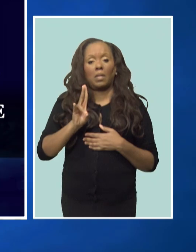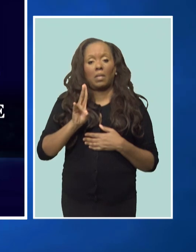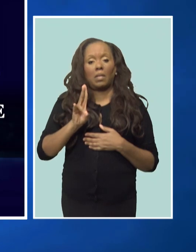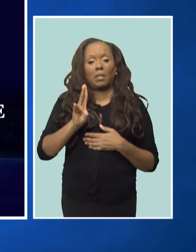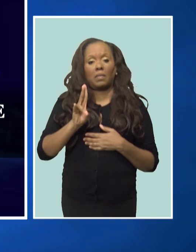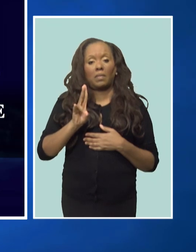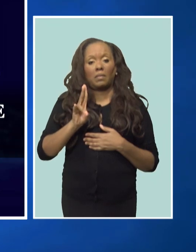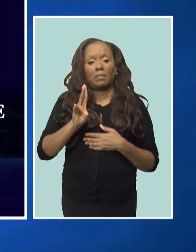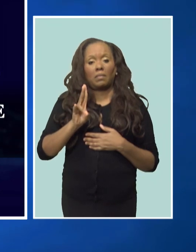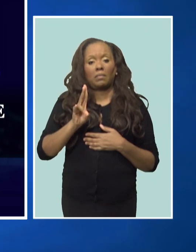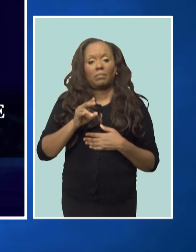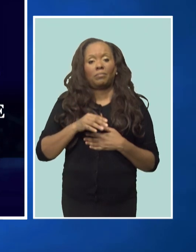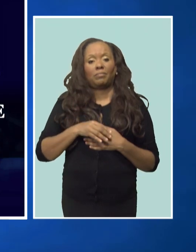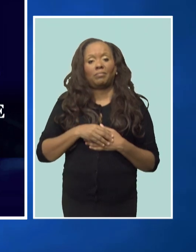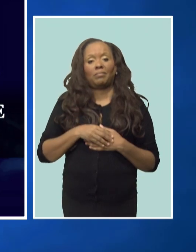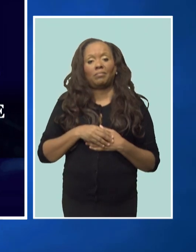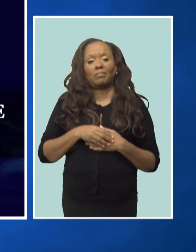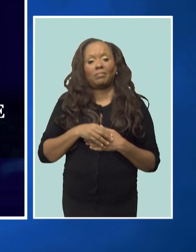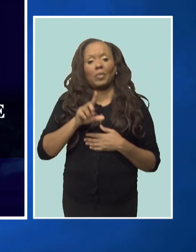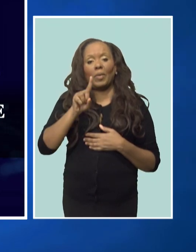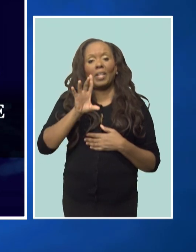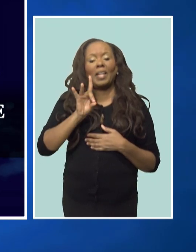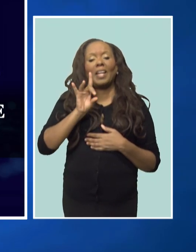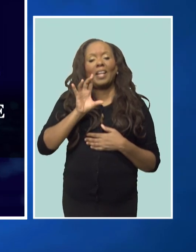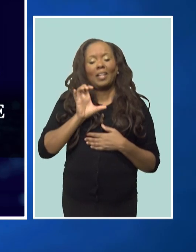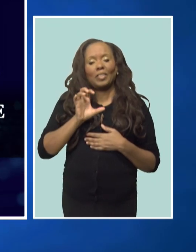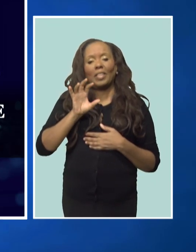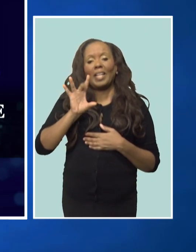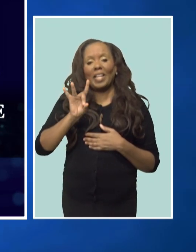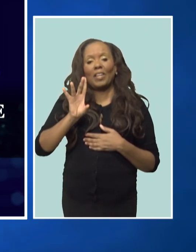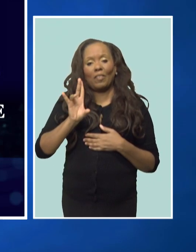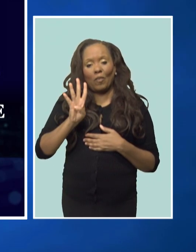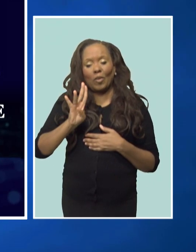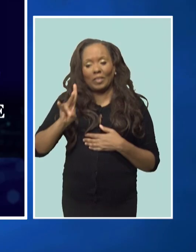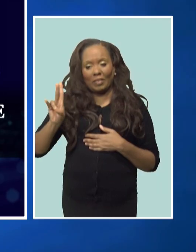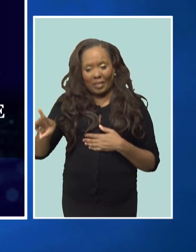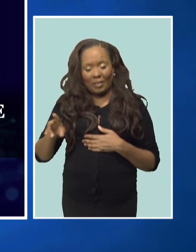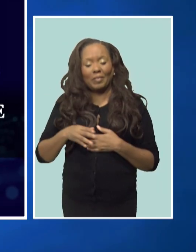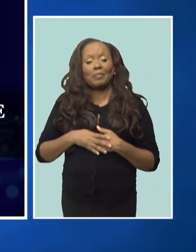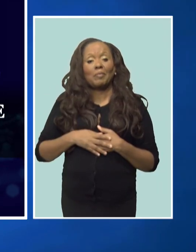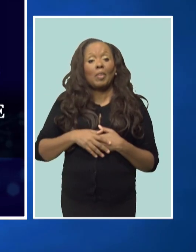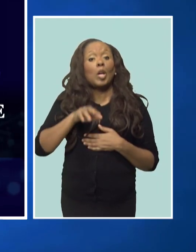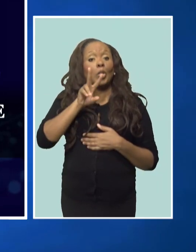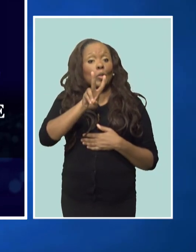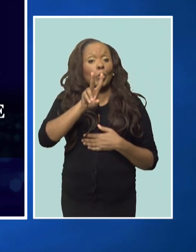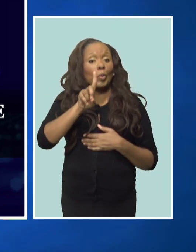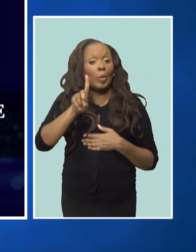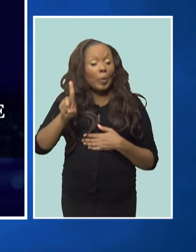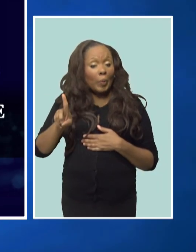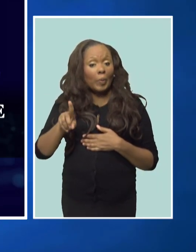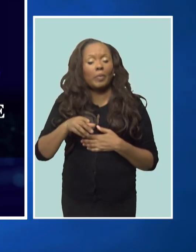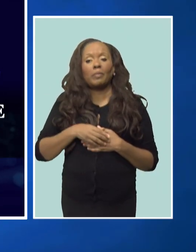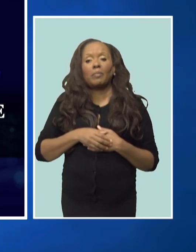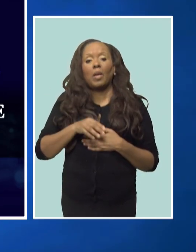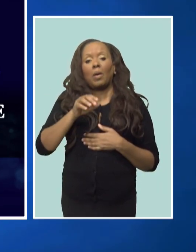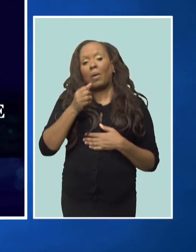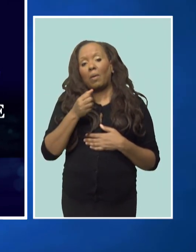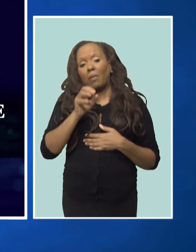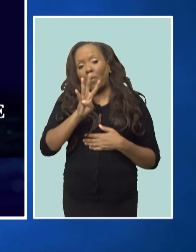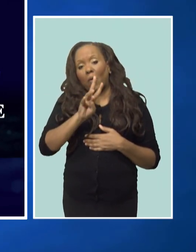1-800-8477, Police Emergency at 211, or the Criminal Investigations Department at